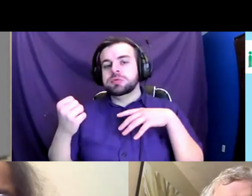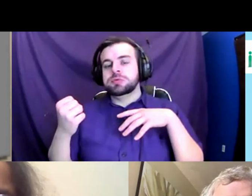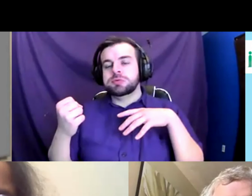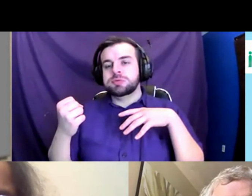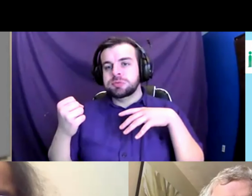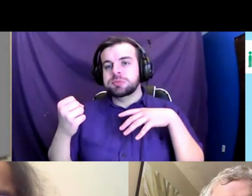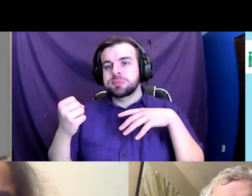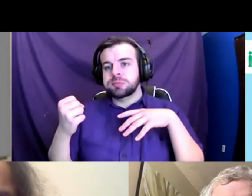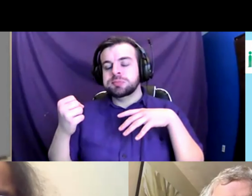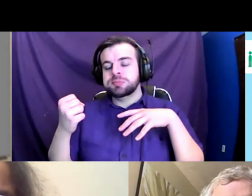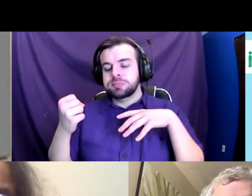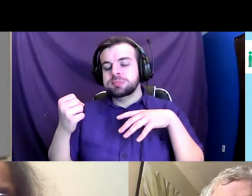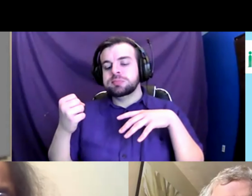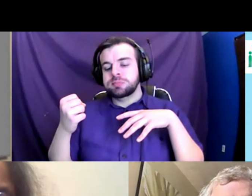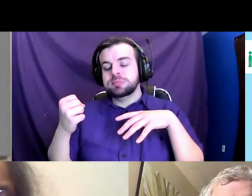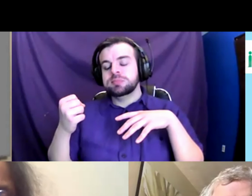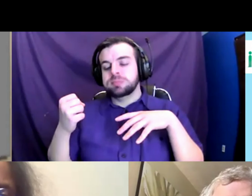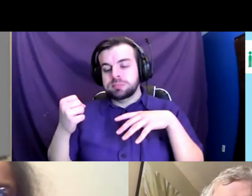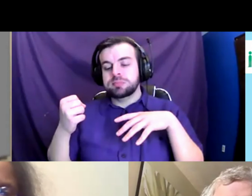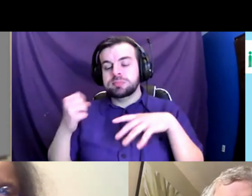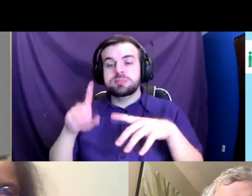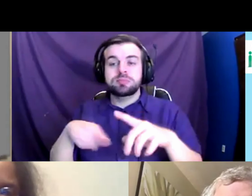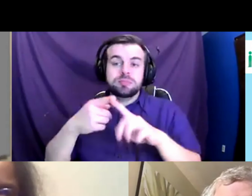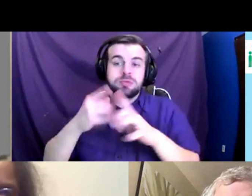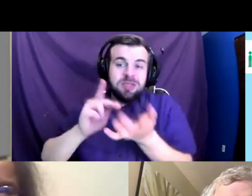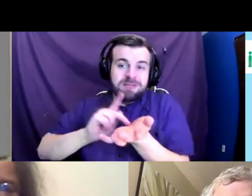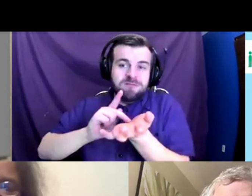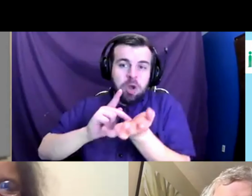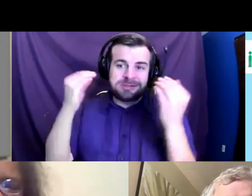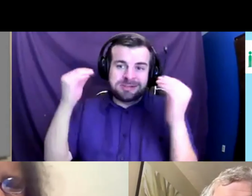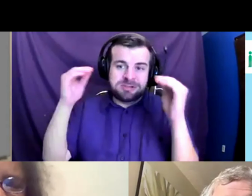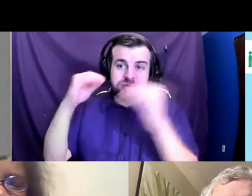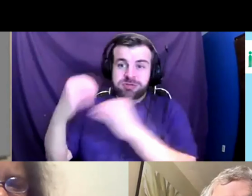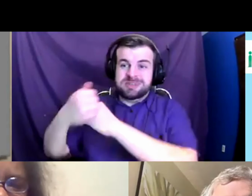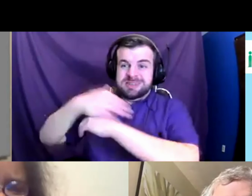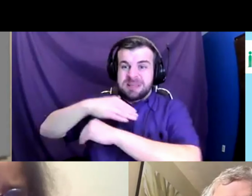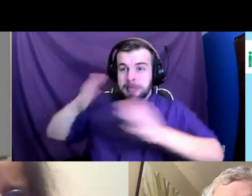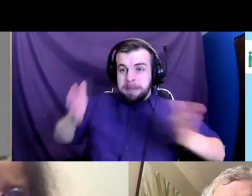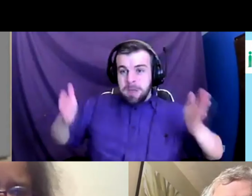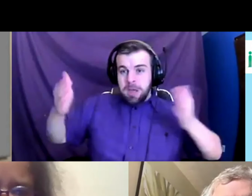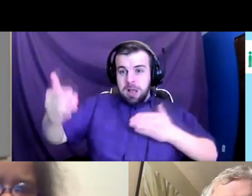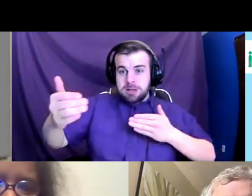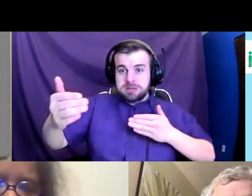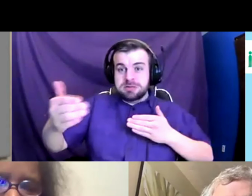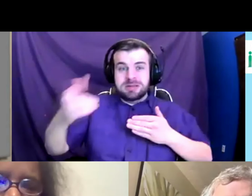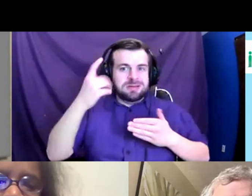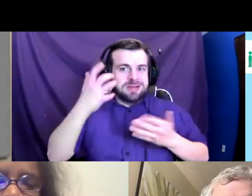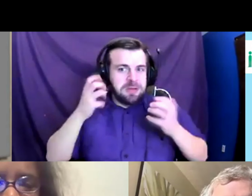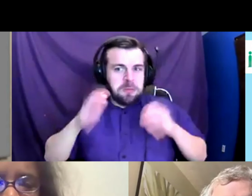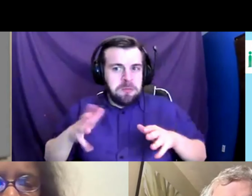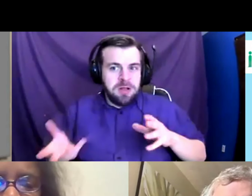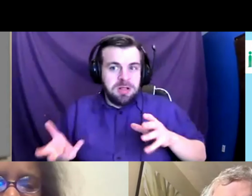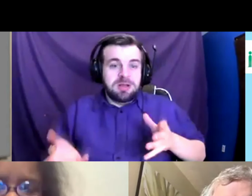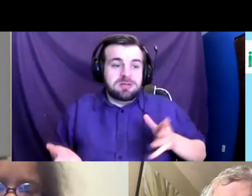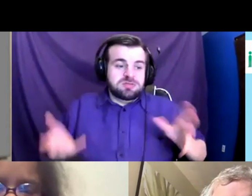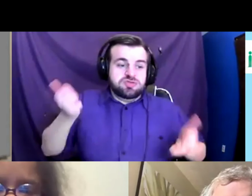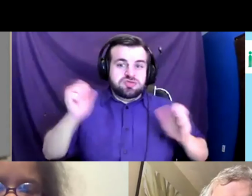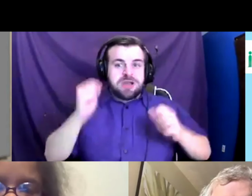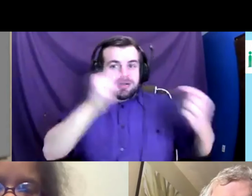that when the pharmacy sent me that kit, because I didn't want to carry it in my suitcase, it would have been too much